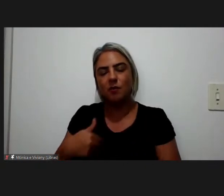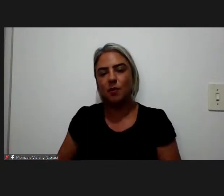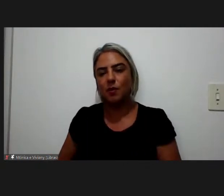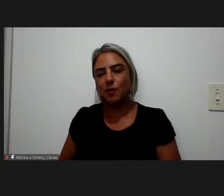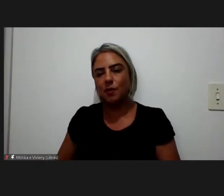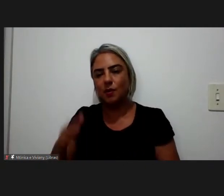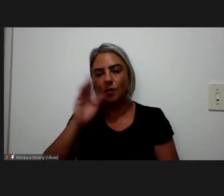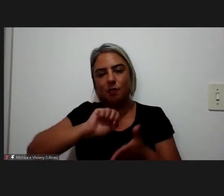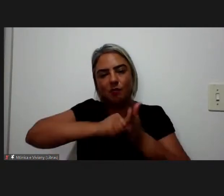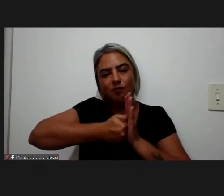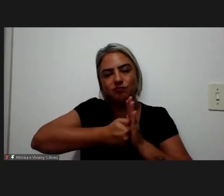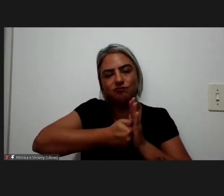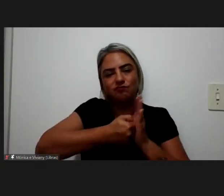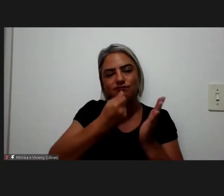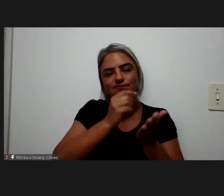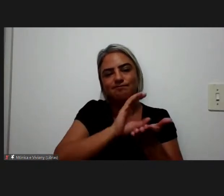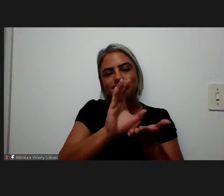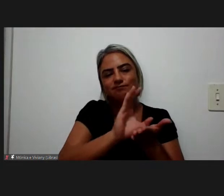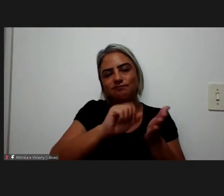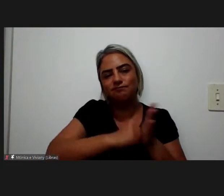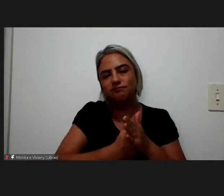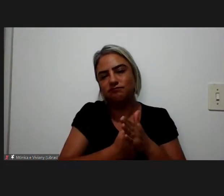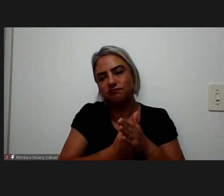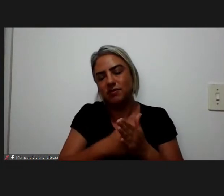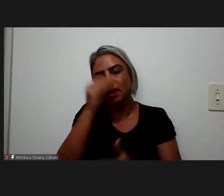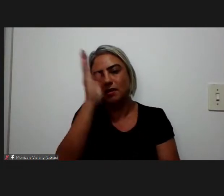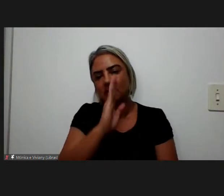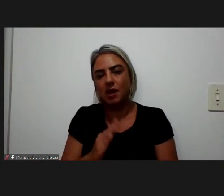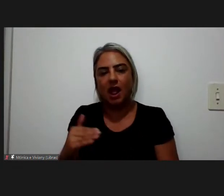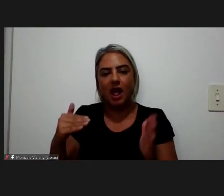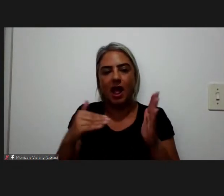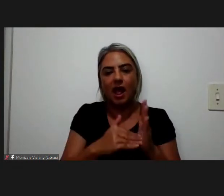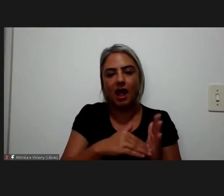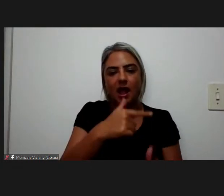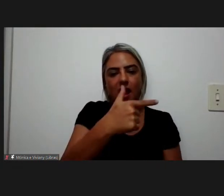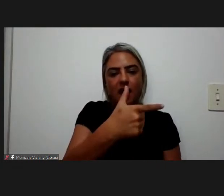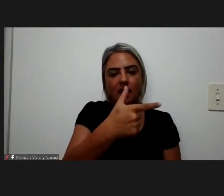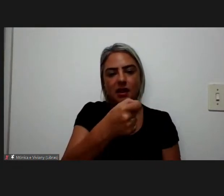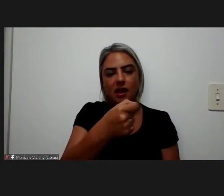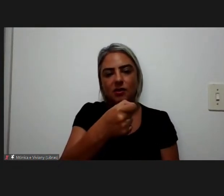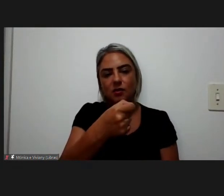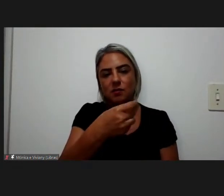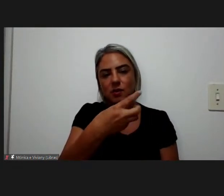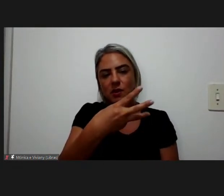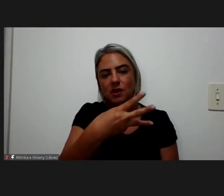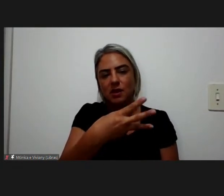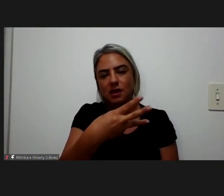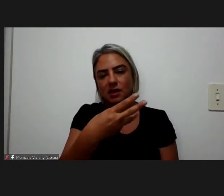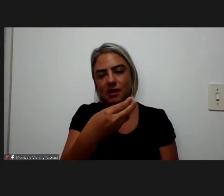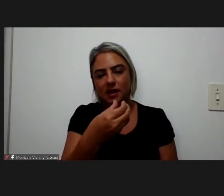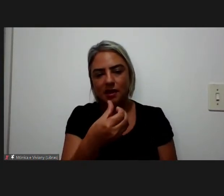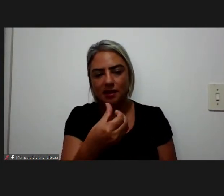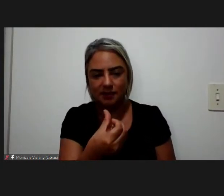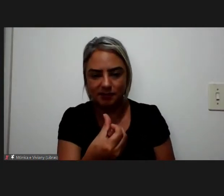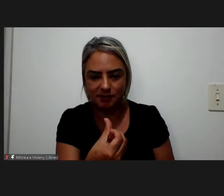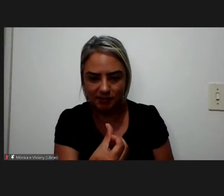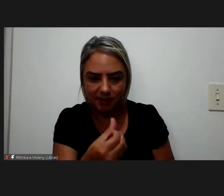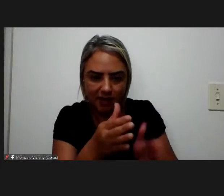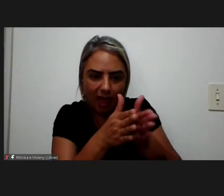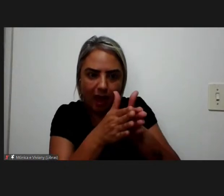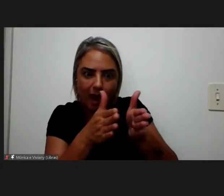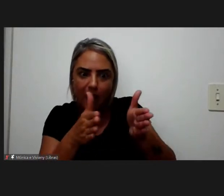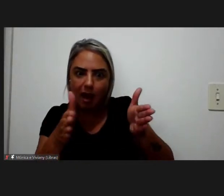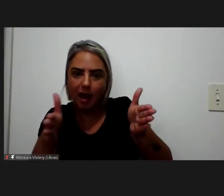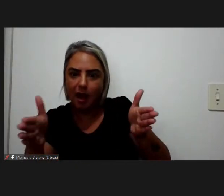the the Brazilian public branch was frozen until